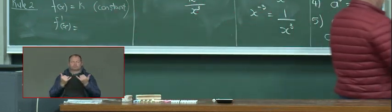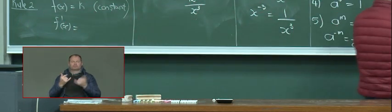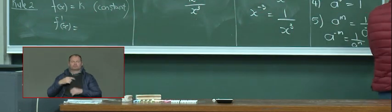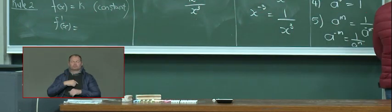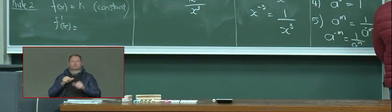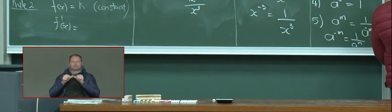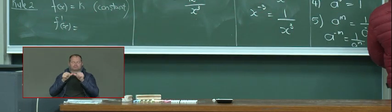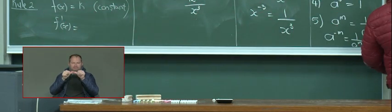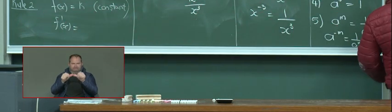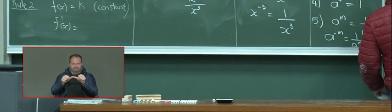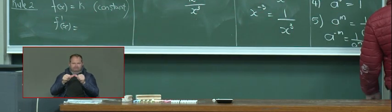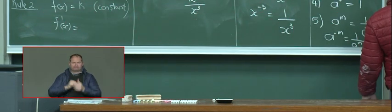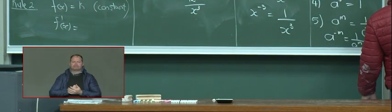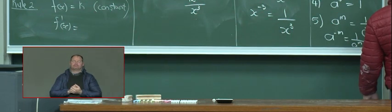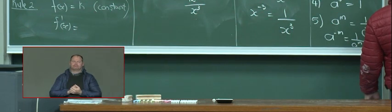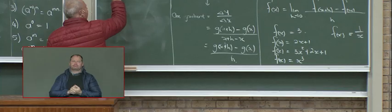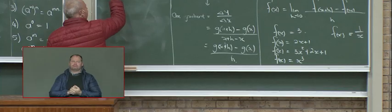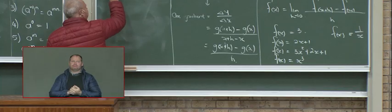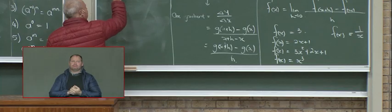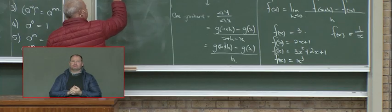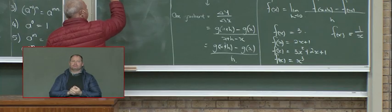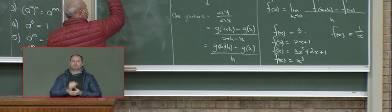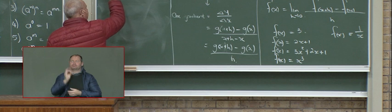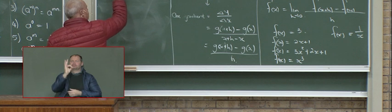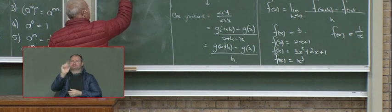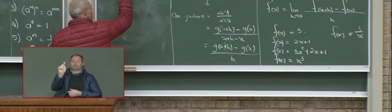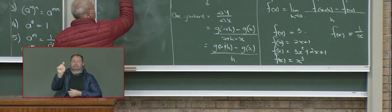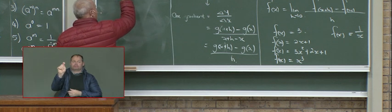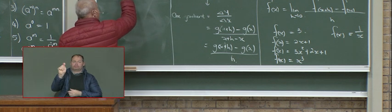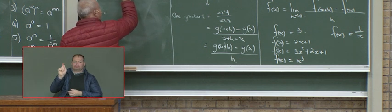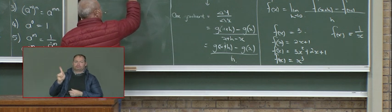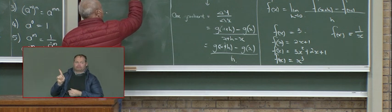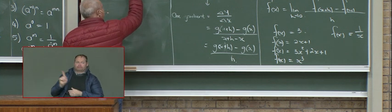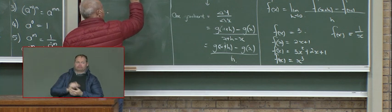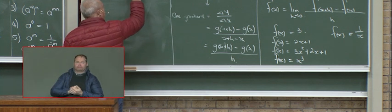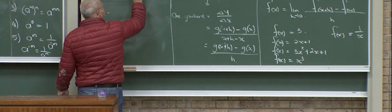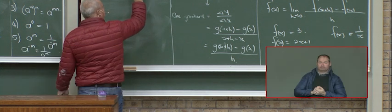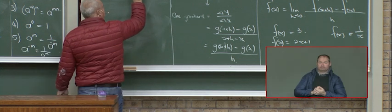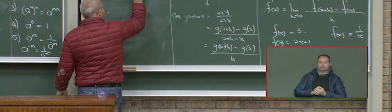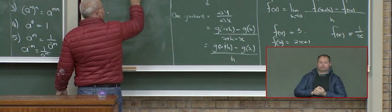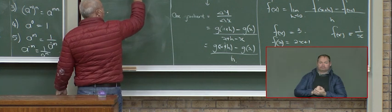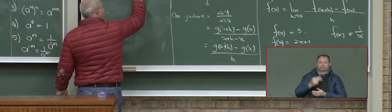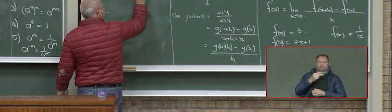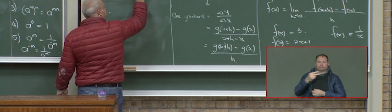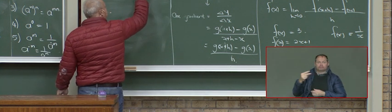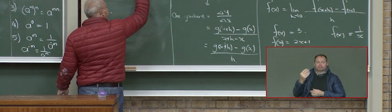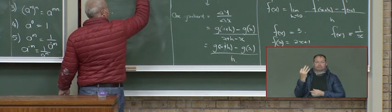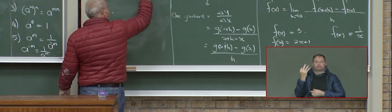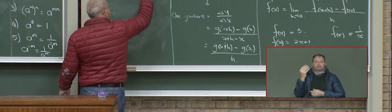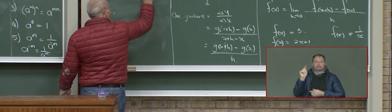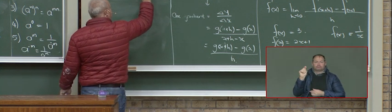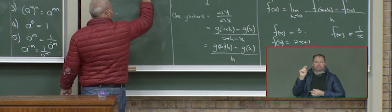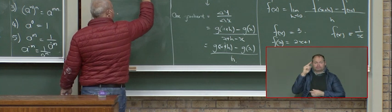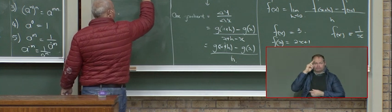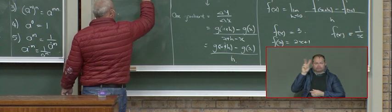say, if this here is the f of t is equal to 3t